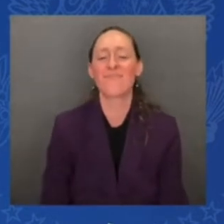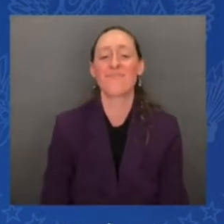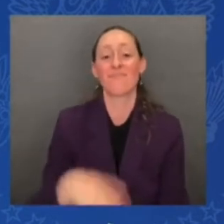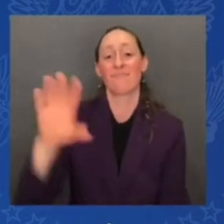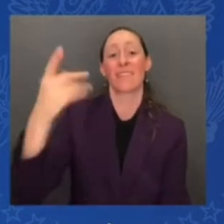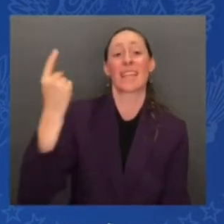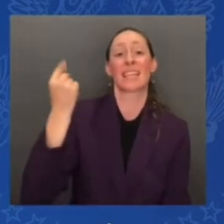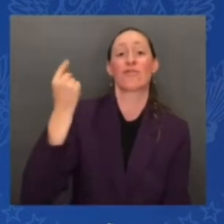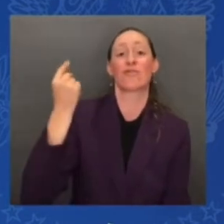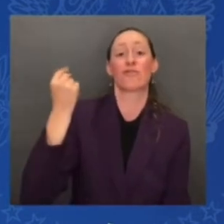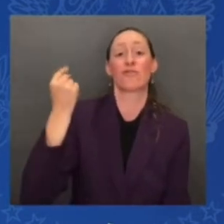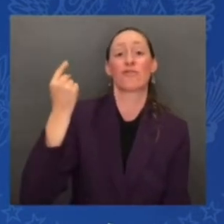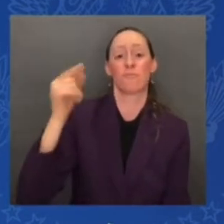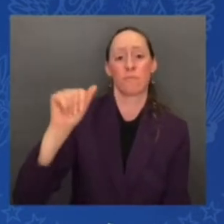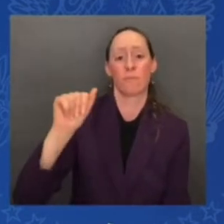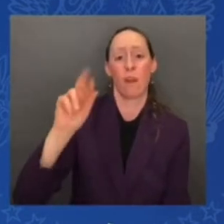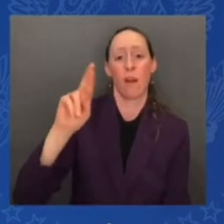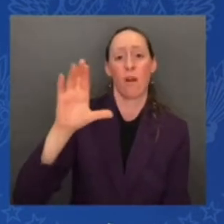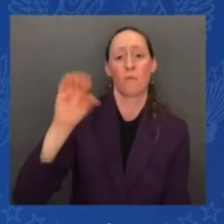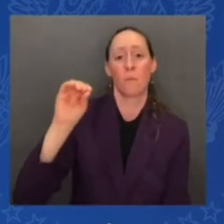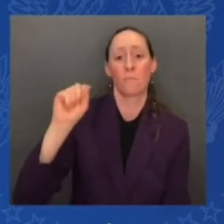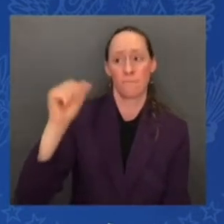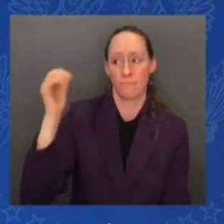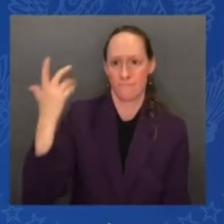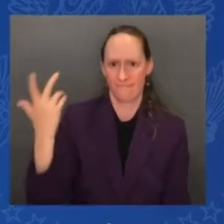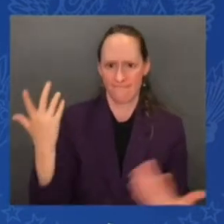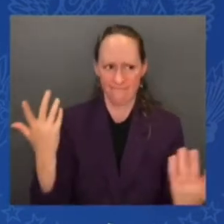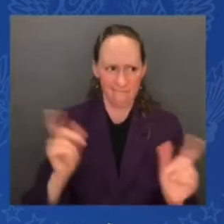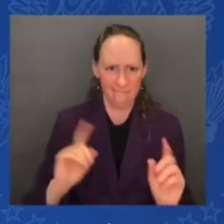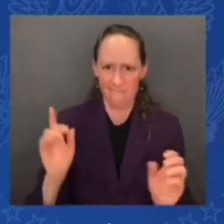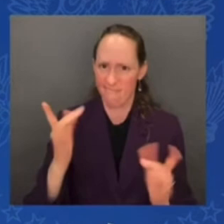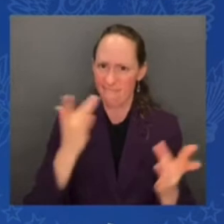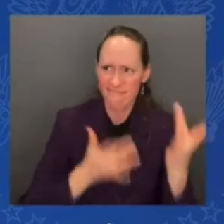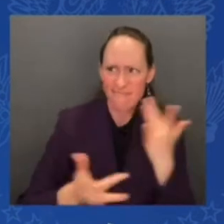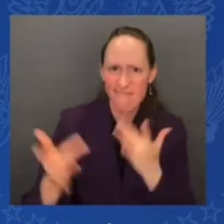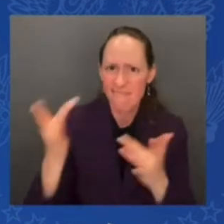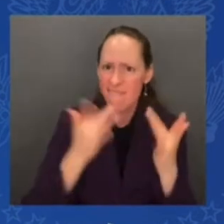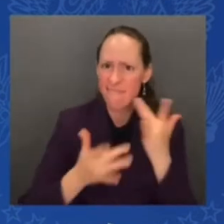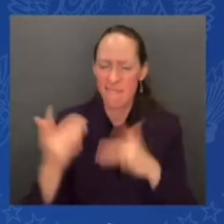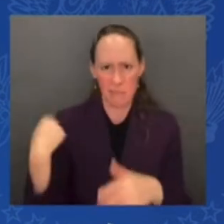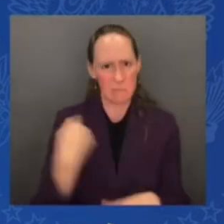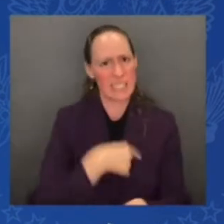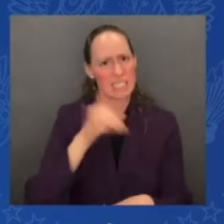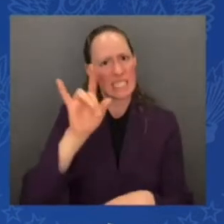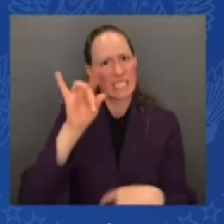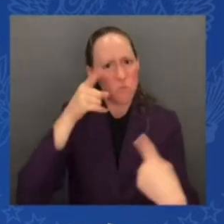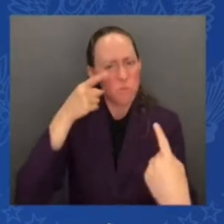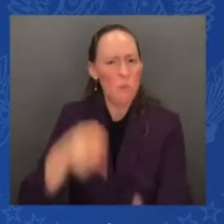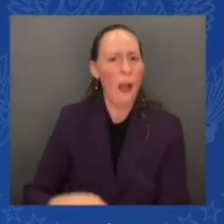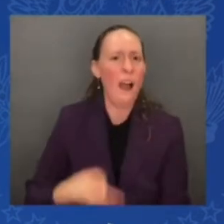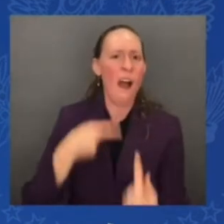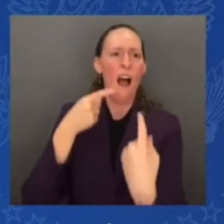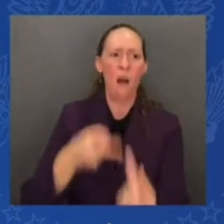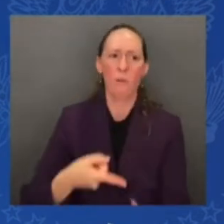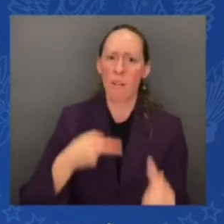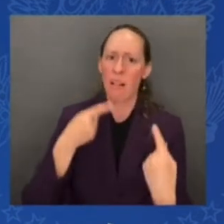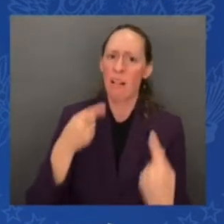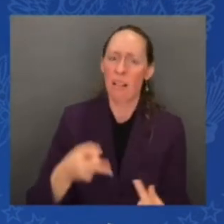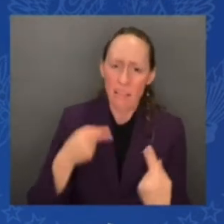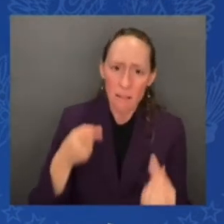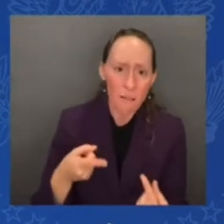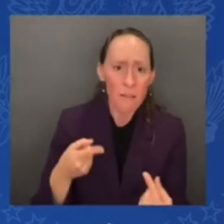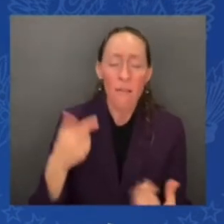2023. We were really struggling. And then, in August, the Inflation Reduction Act passes, and just a few months